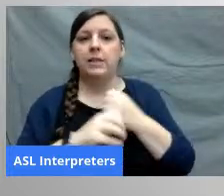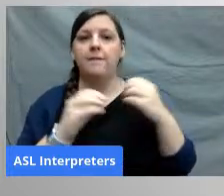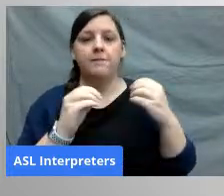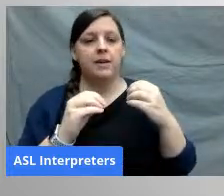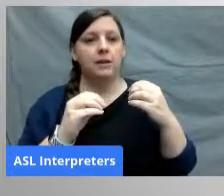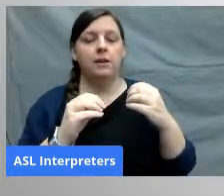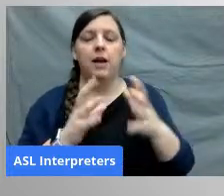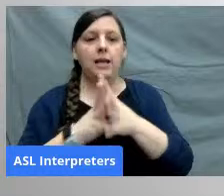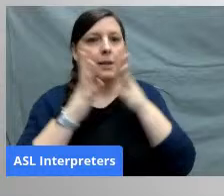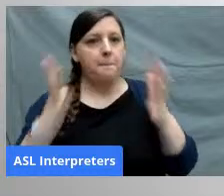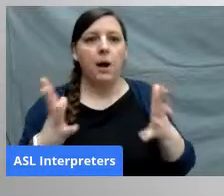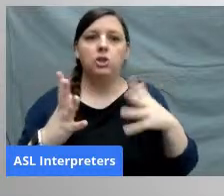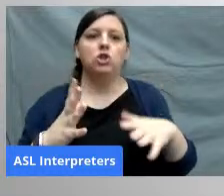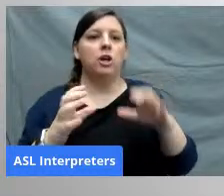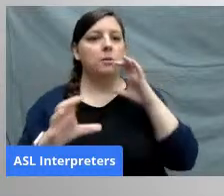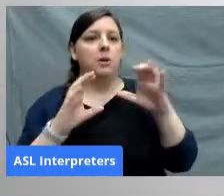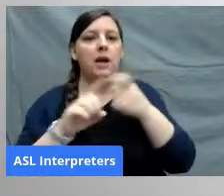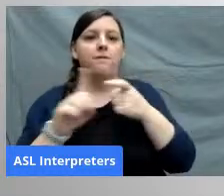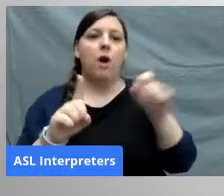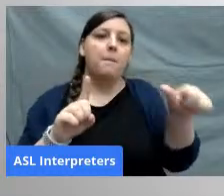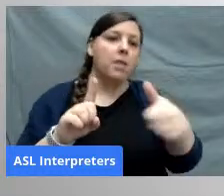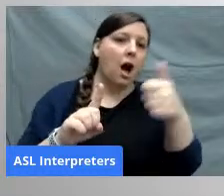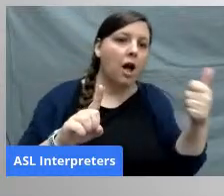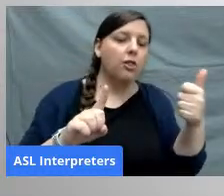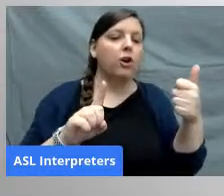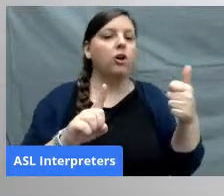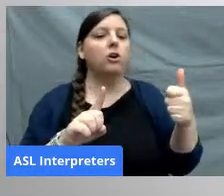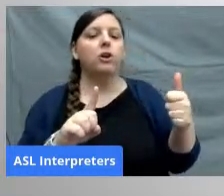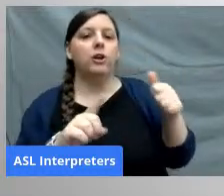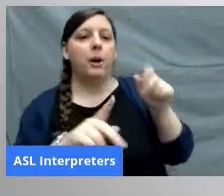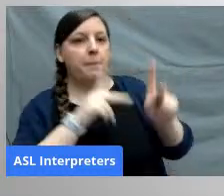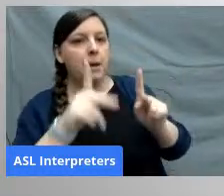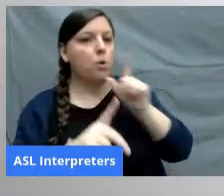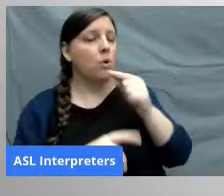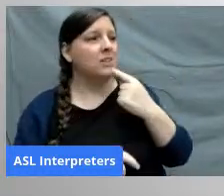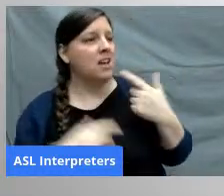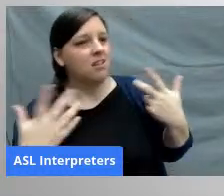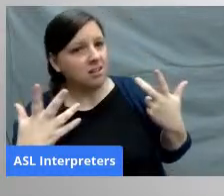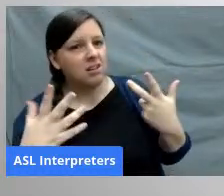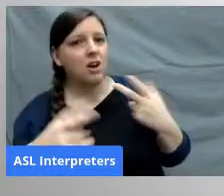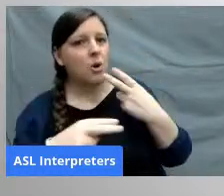side saying, what about our kids? And really being